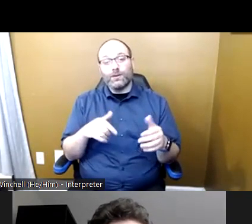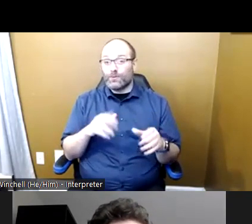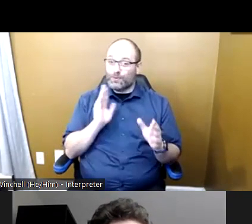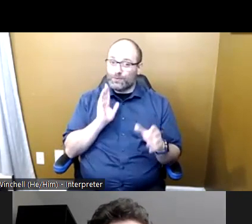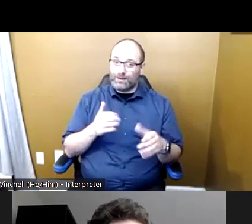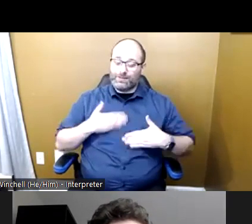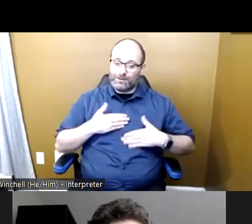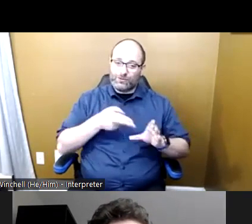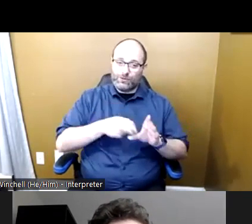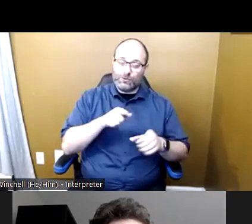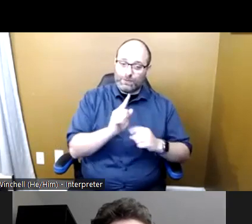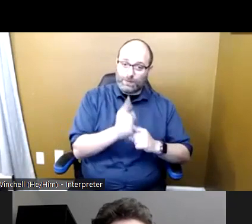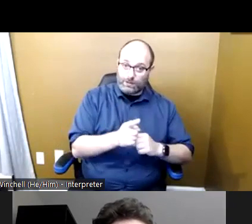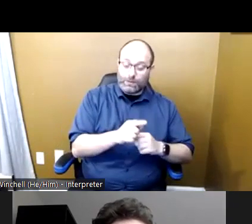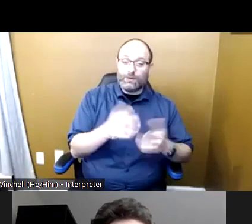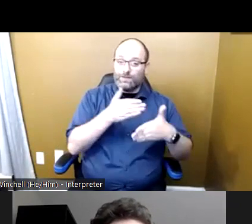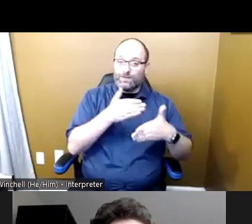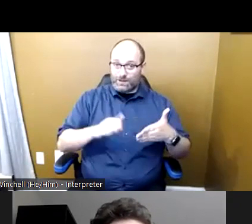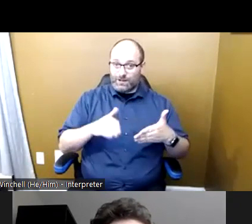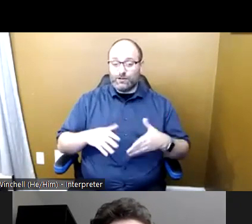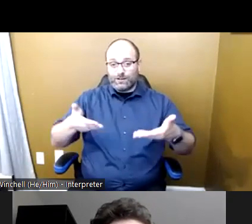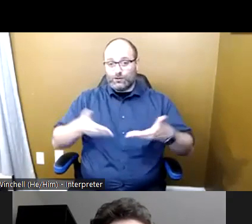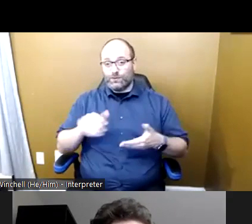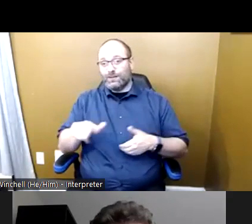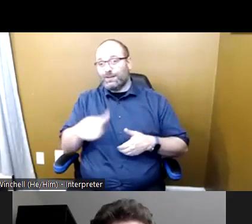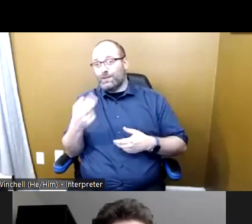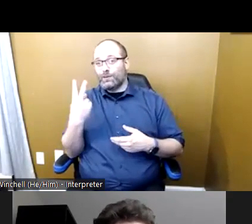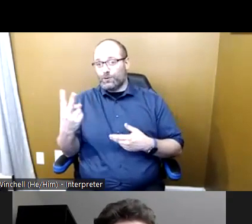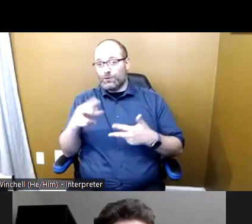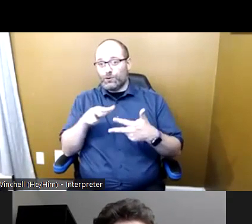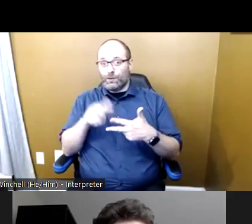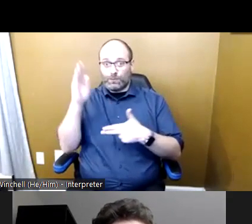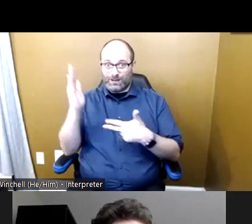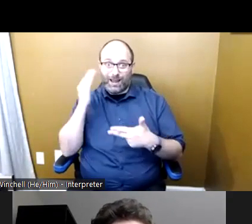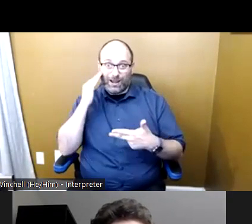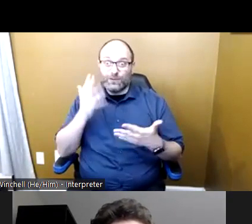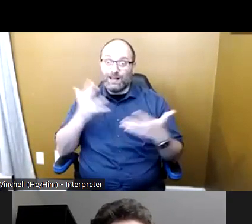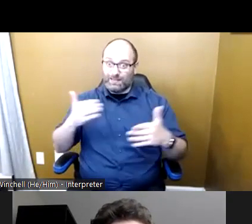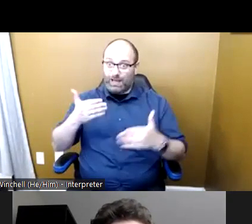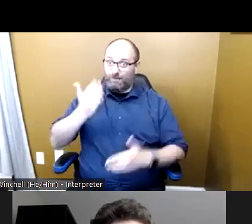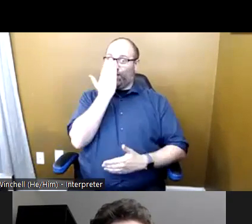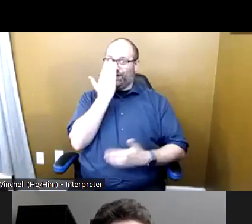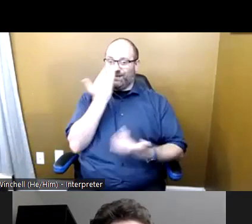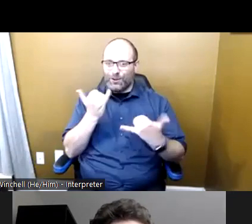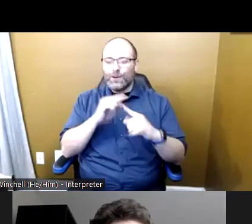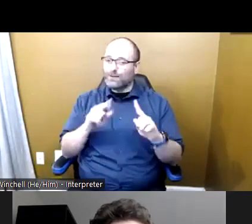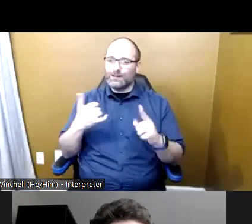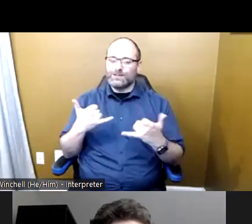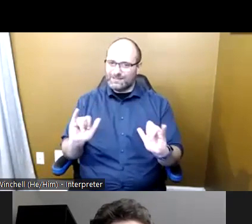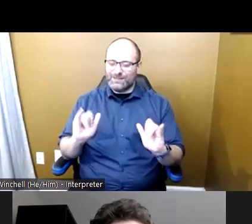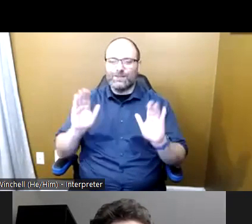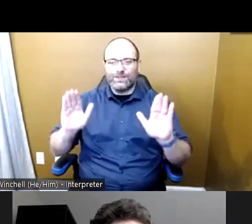after we finish introducing our other two presenters. I know this is a lot up front about them, but they are so fantastic.